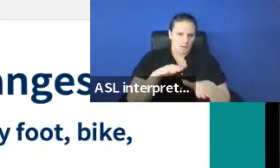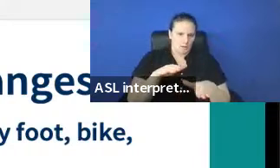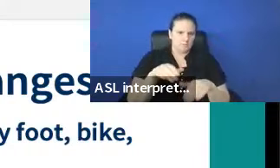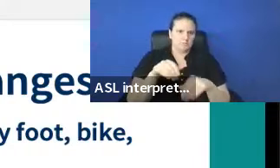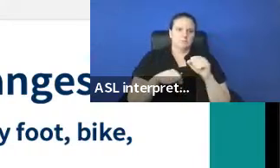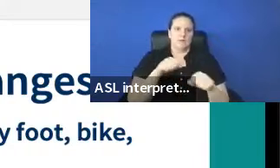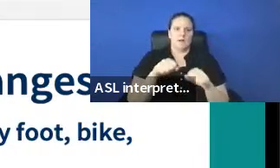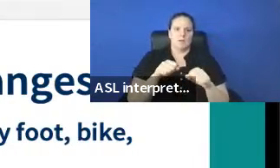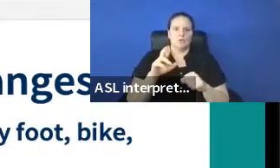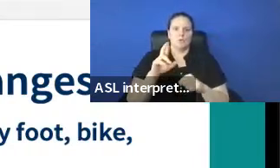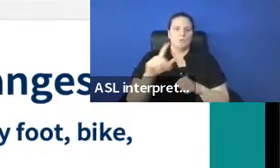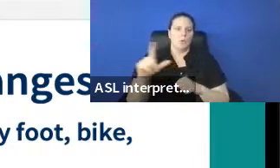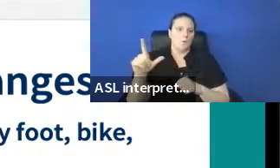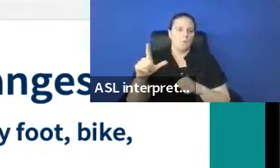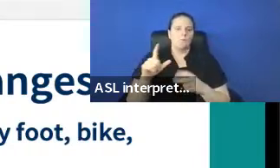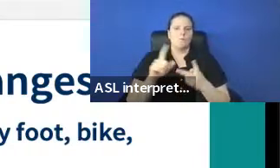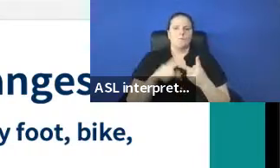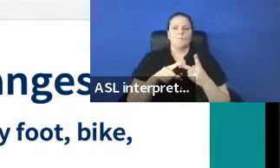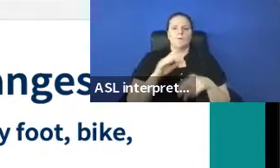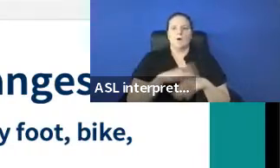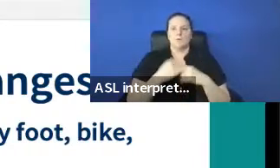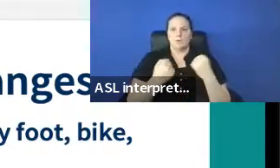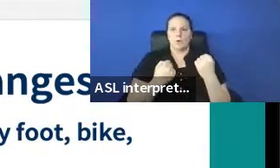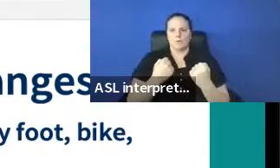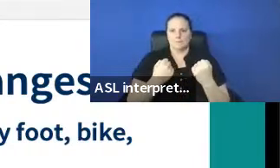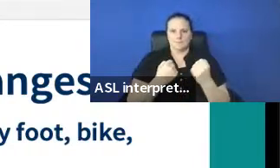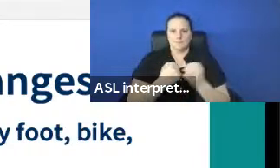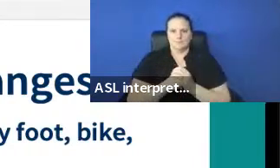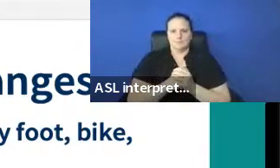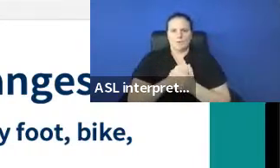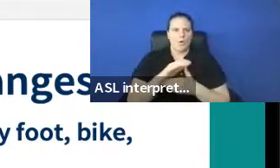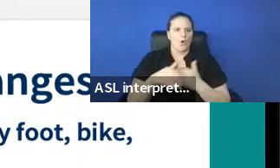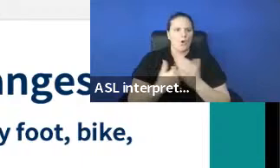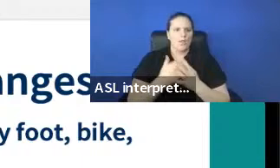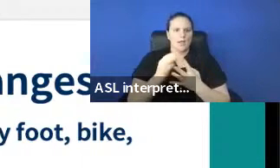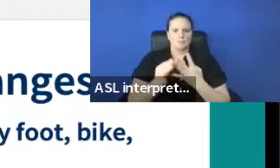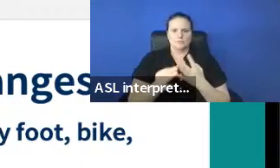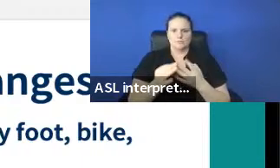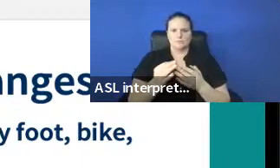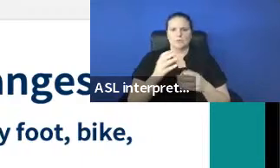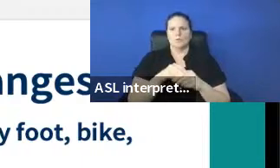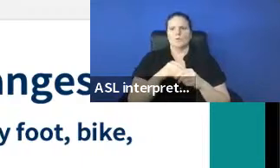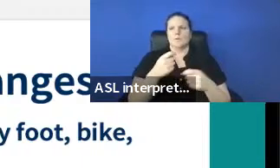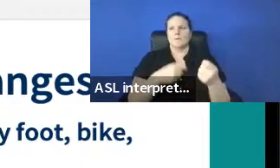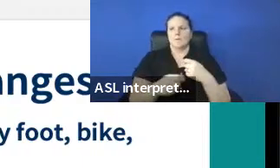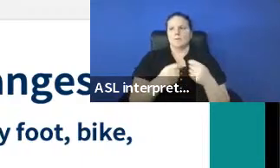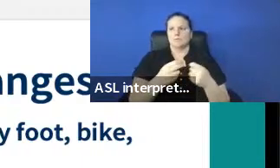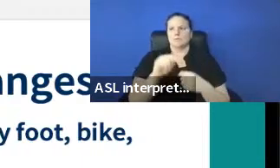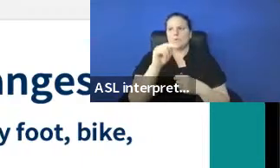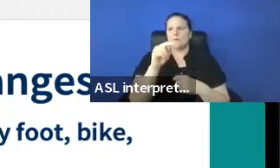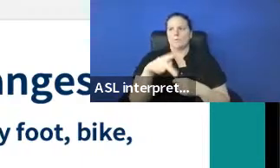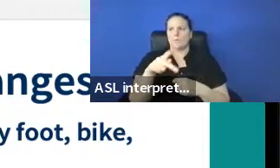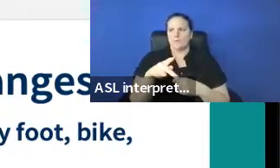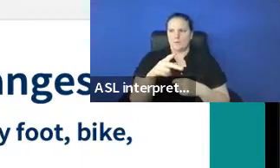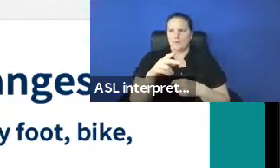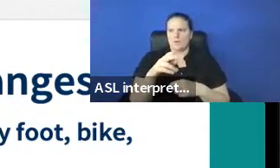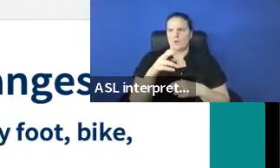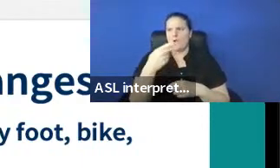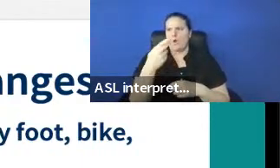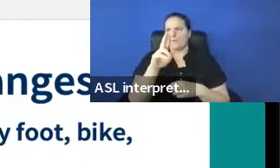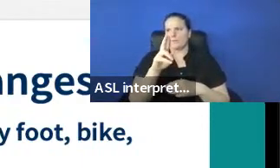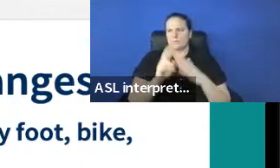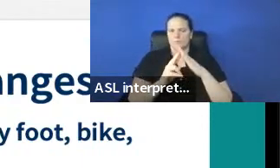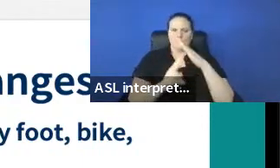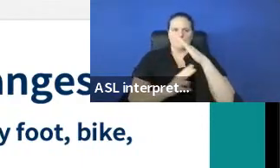car. All options include replacing the North Portland Harbor Bridge. That's the bridge that spans